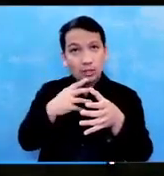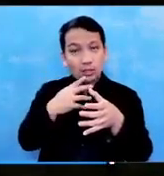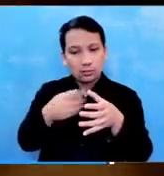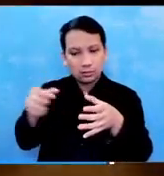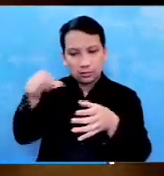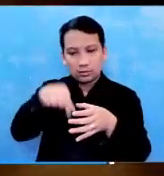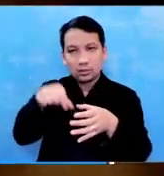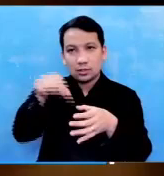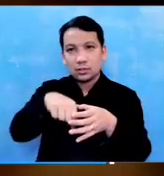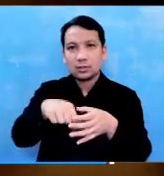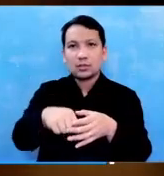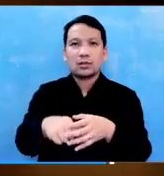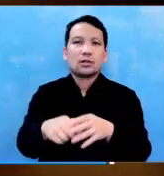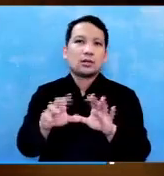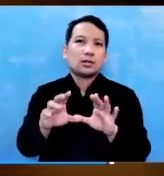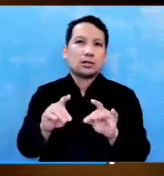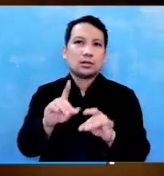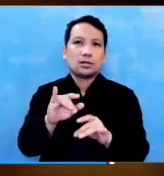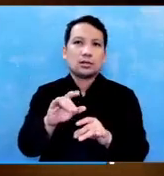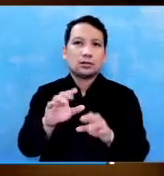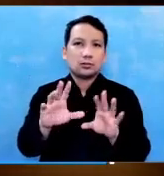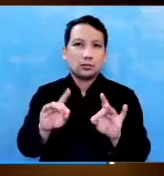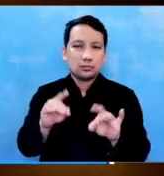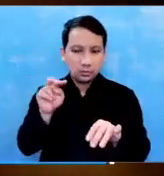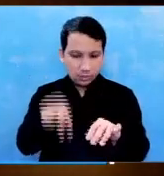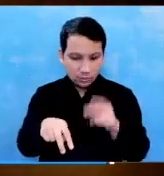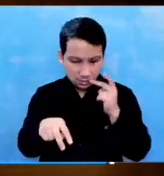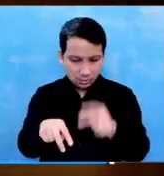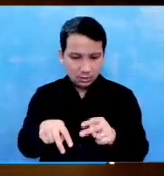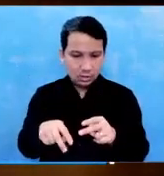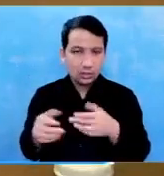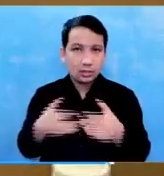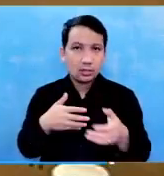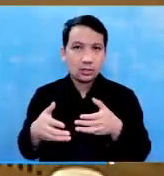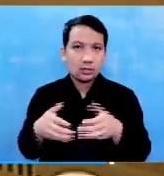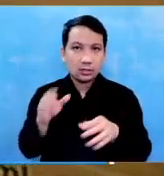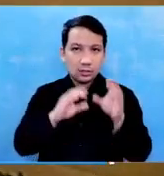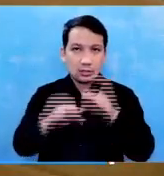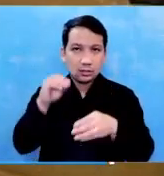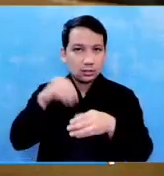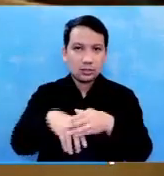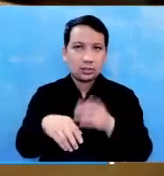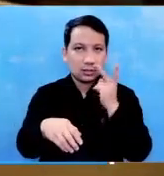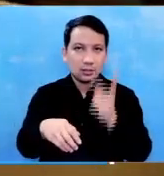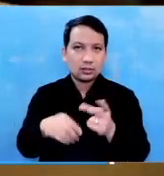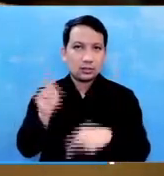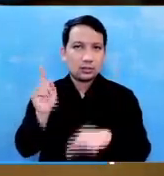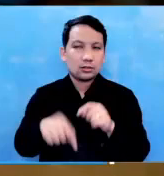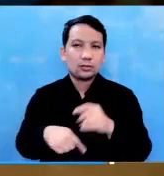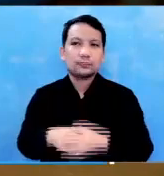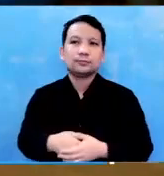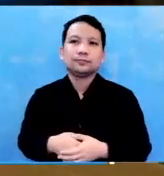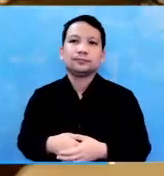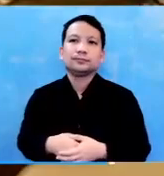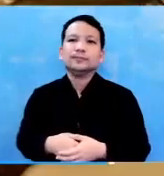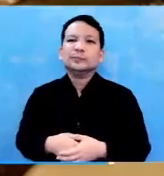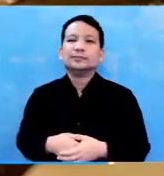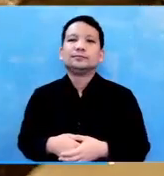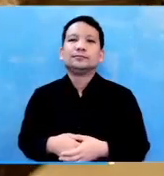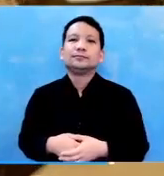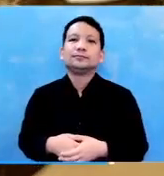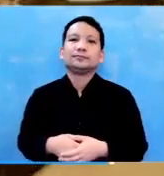is filled with liquid. And you cannot see the shabu there. And then they are just pouring it in